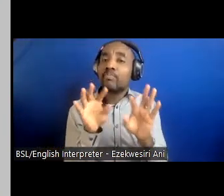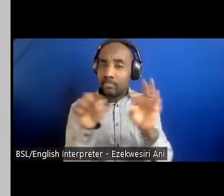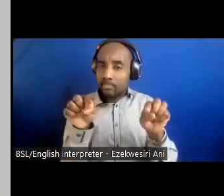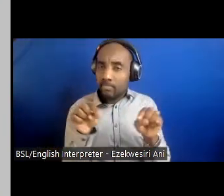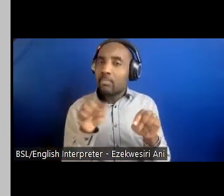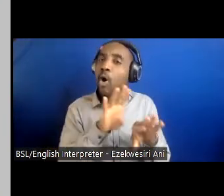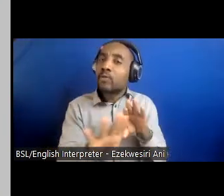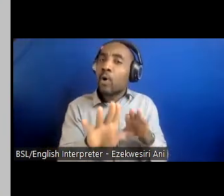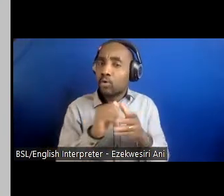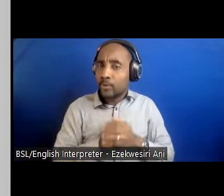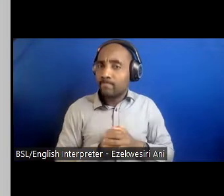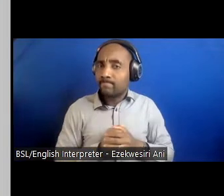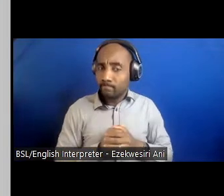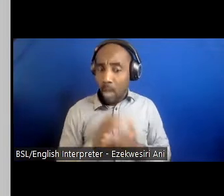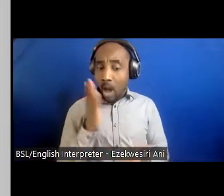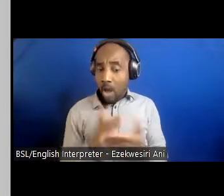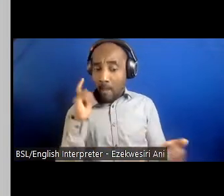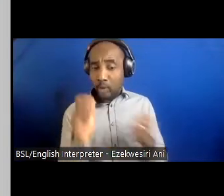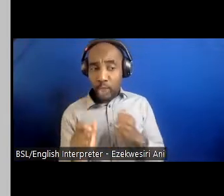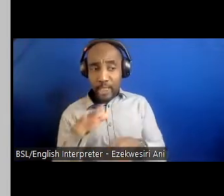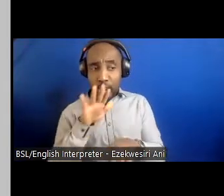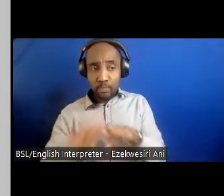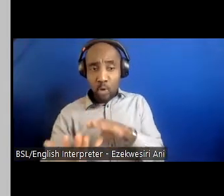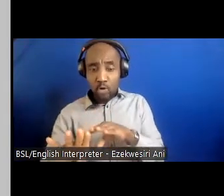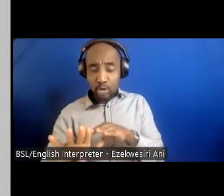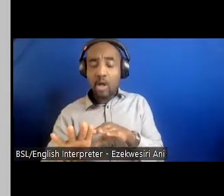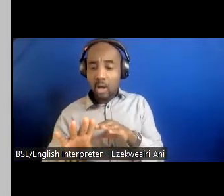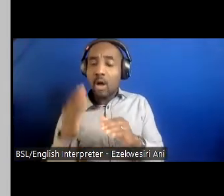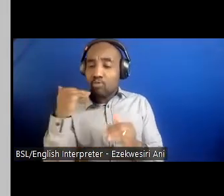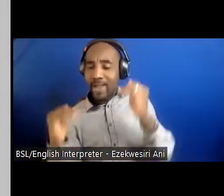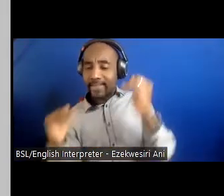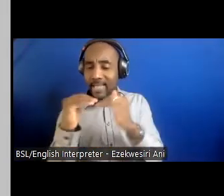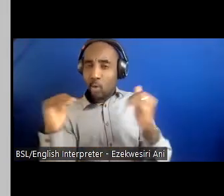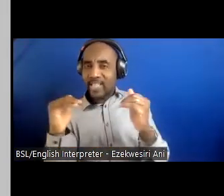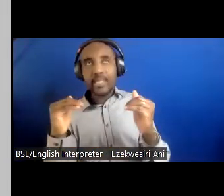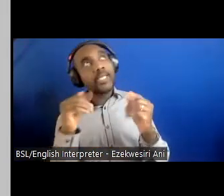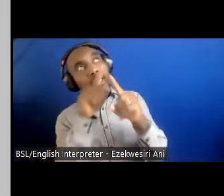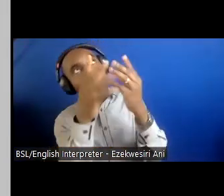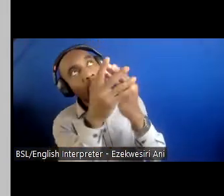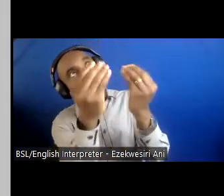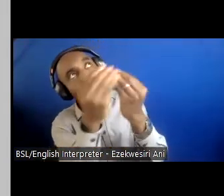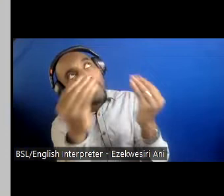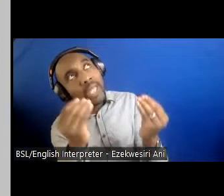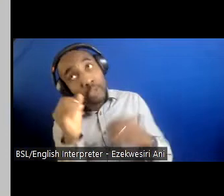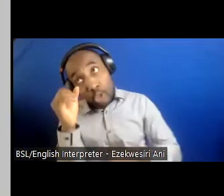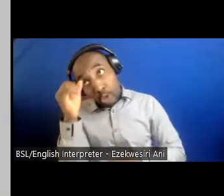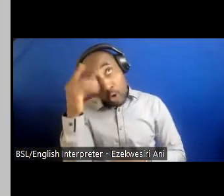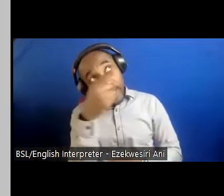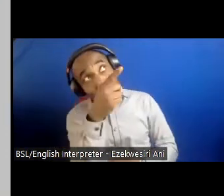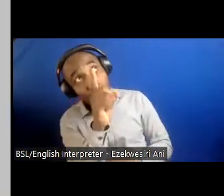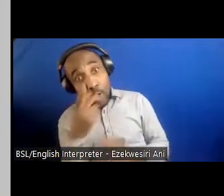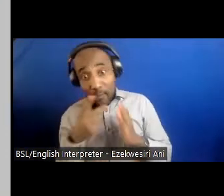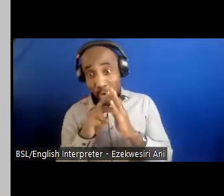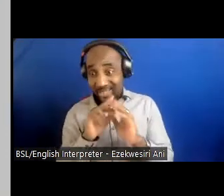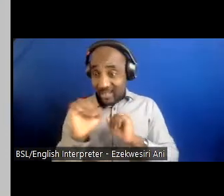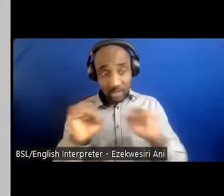If we're going to make real change in our sector for race equality, we need to see where the gaps are in the knowledge banks of our